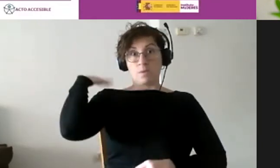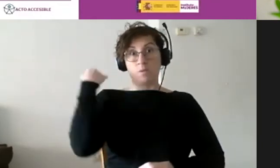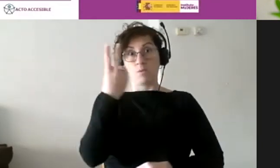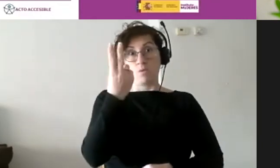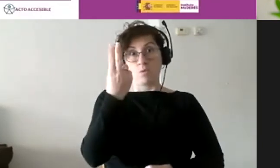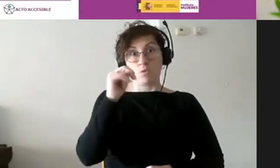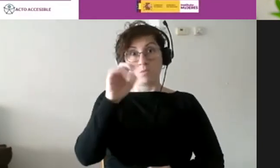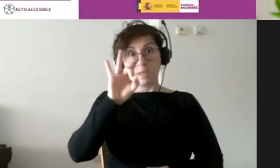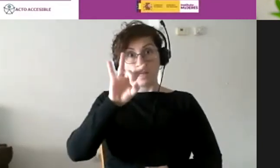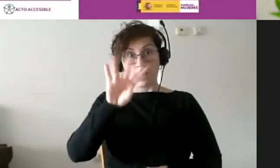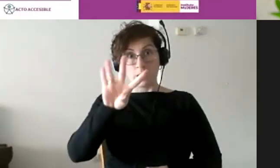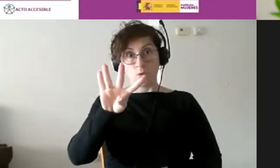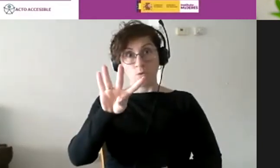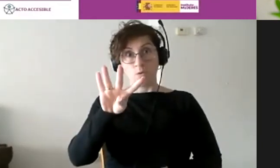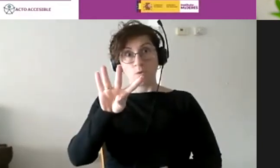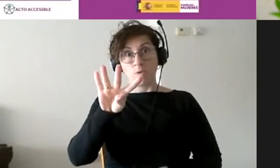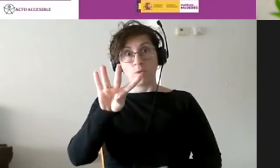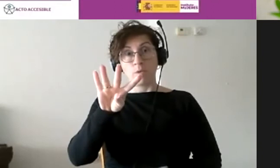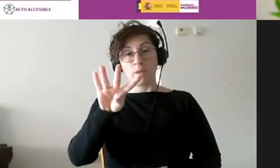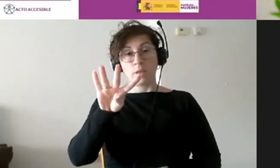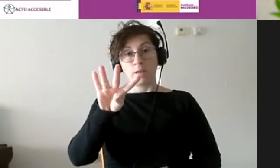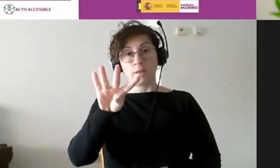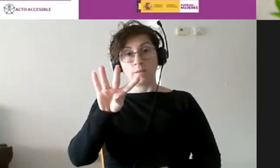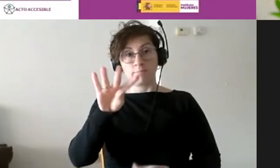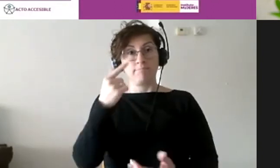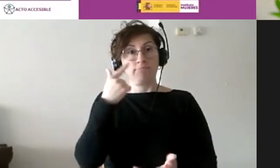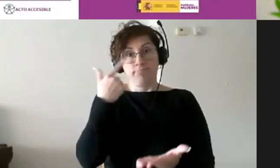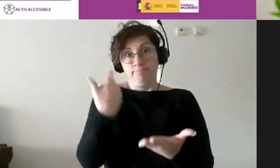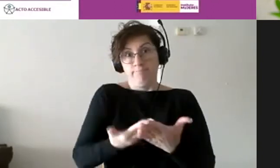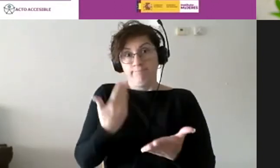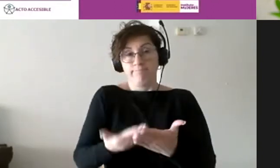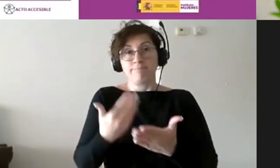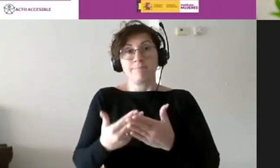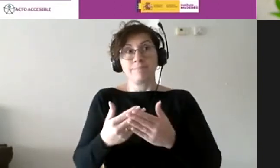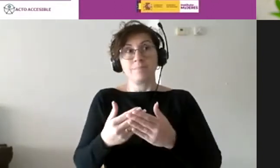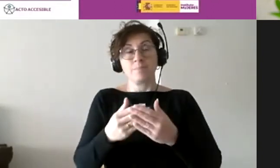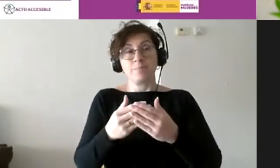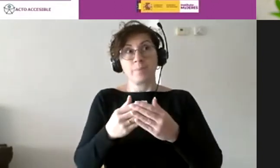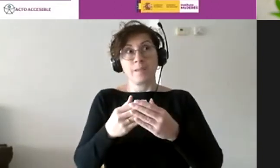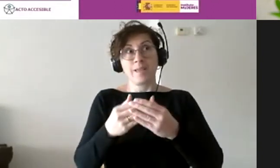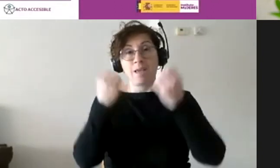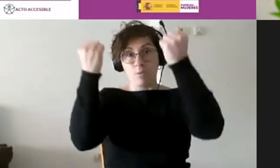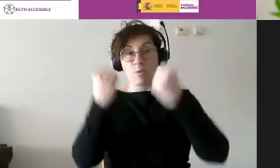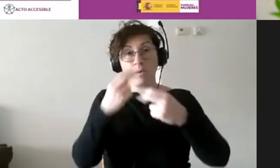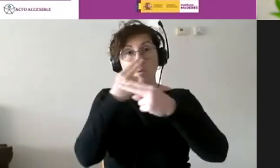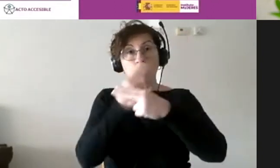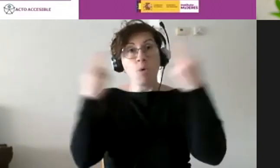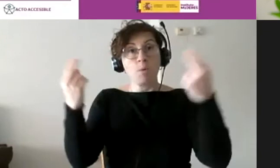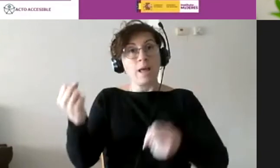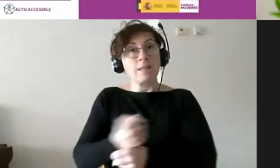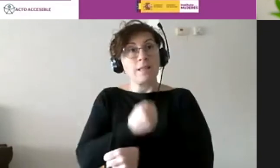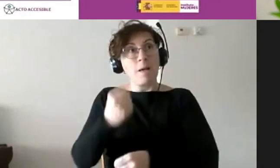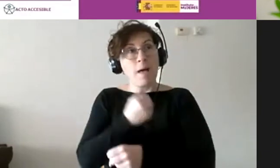efficiently and they didn't work honestly because people who were displaced in the end were